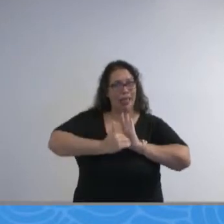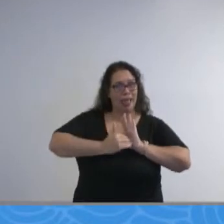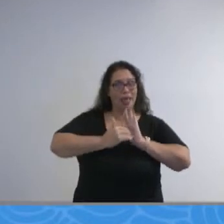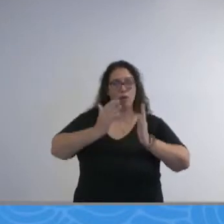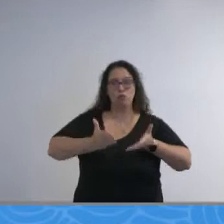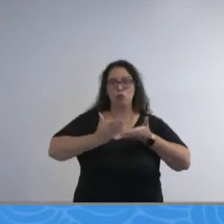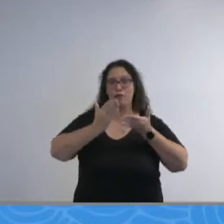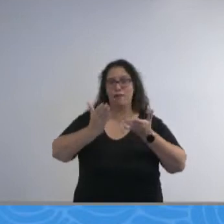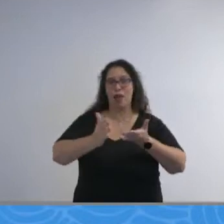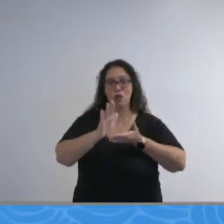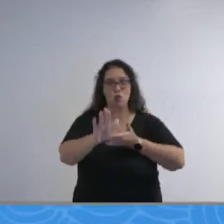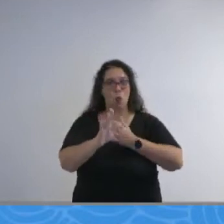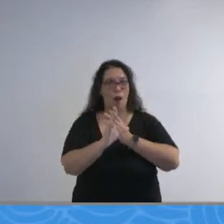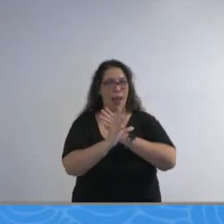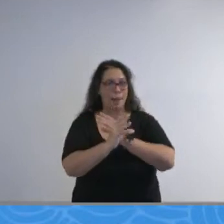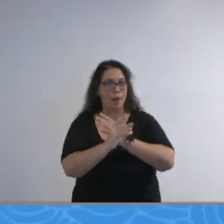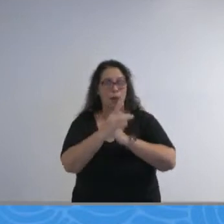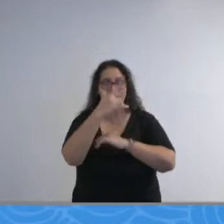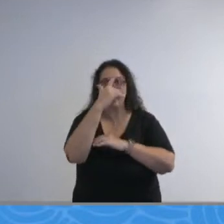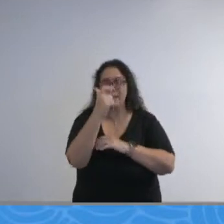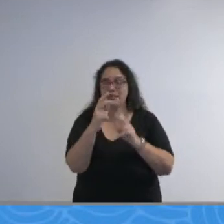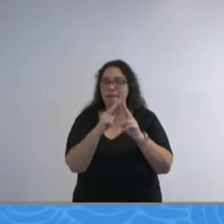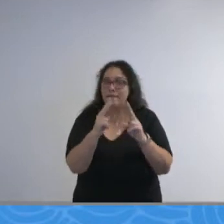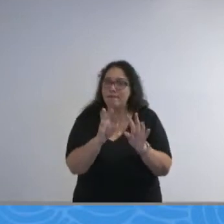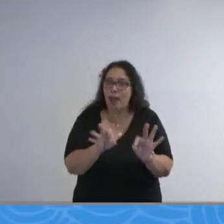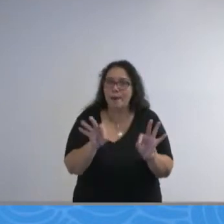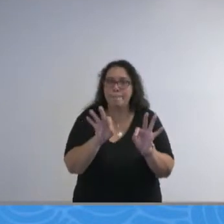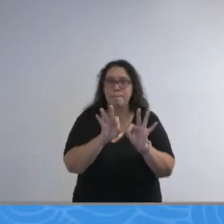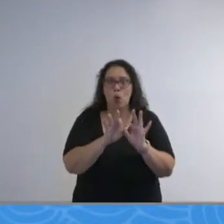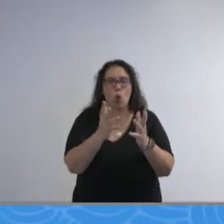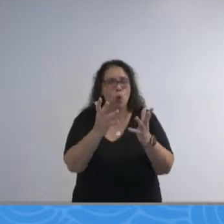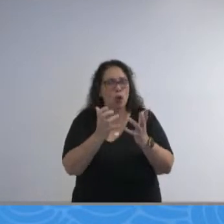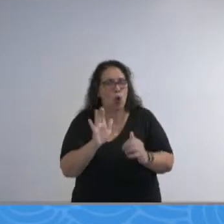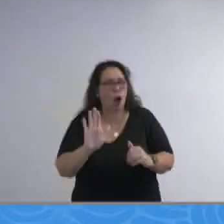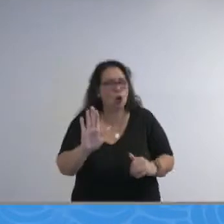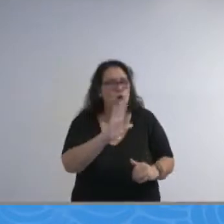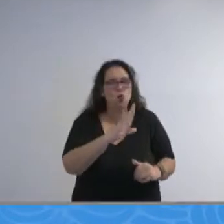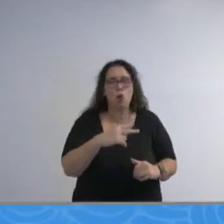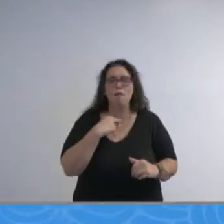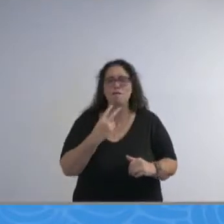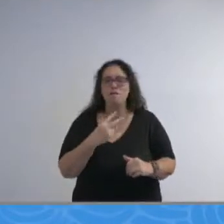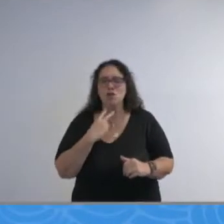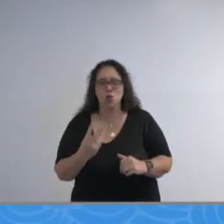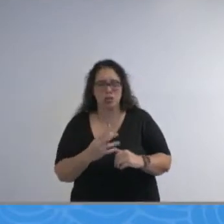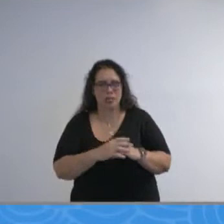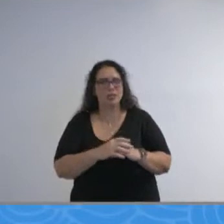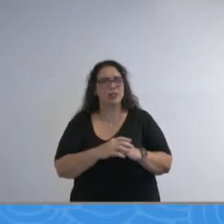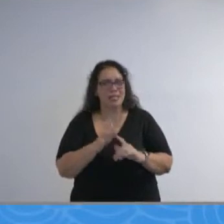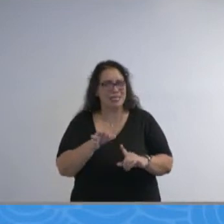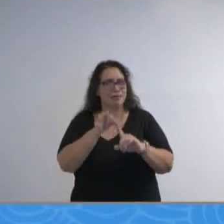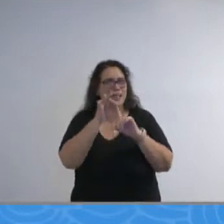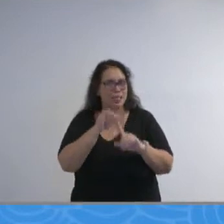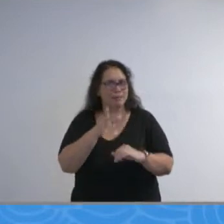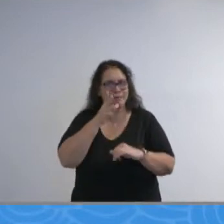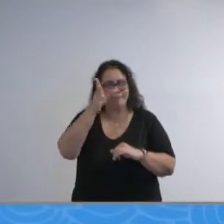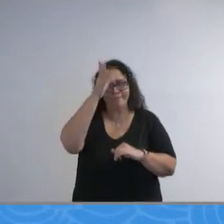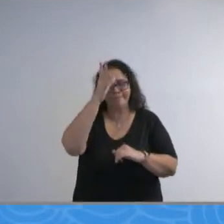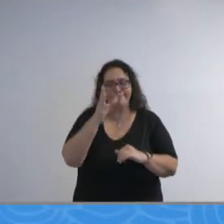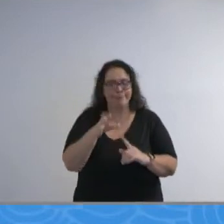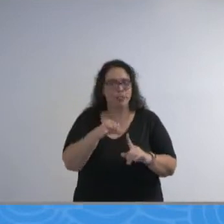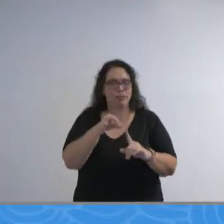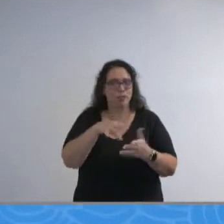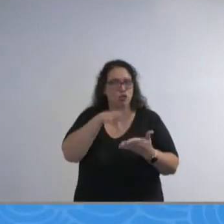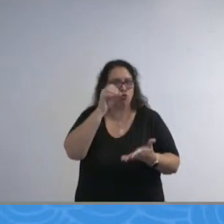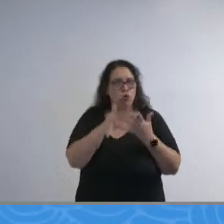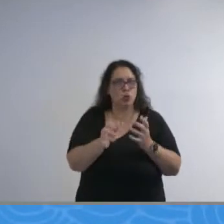provide your input, because it's very important we have the voice of our parents of students with disabilities. So